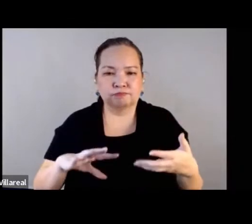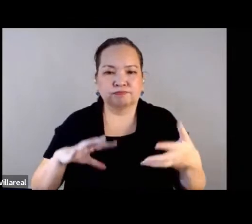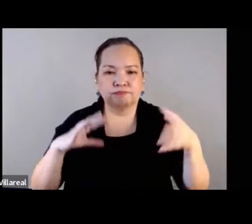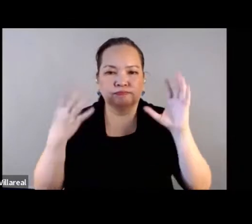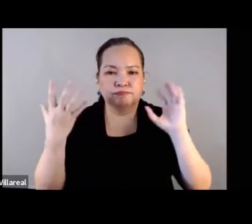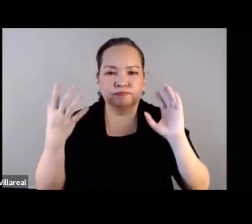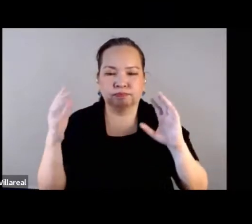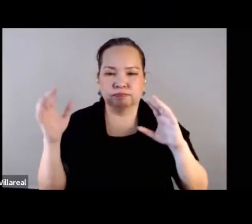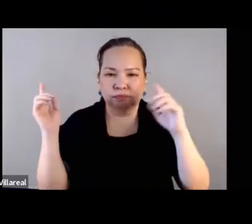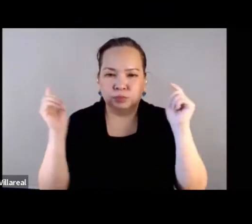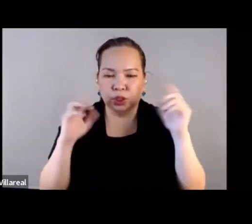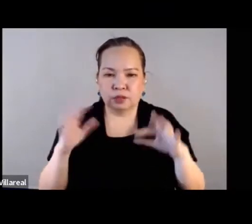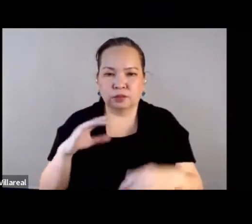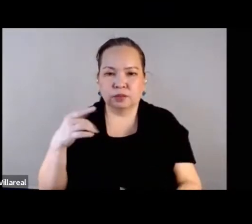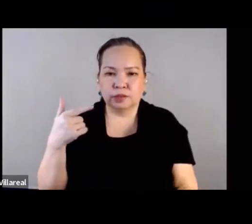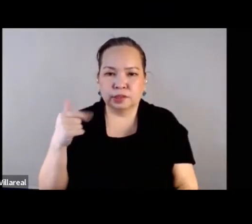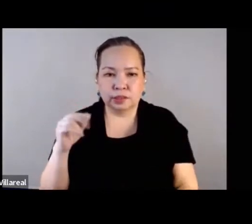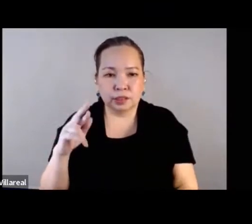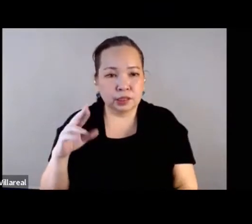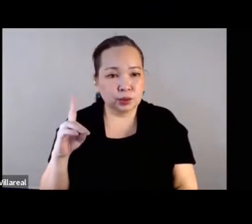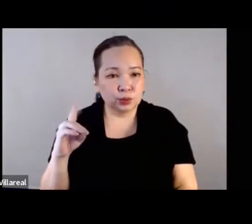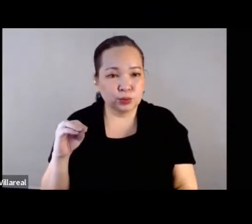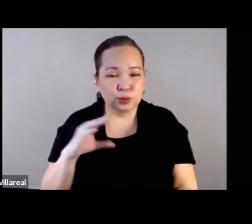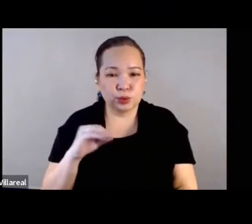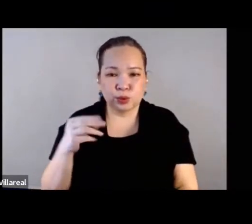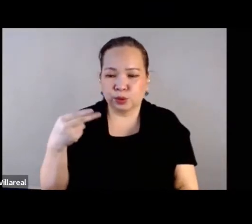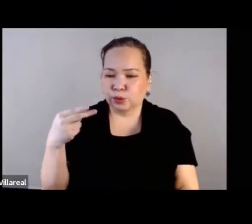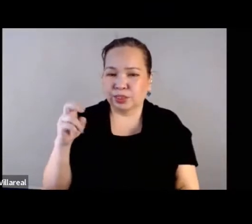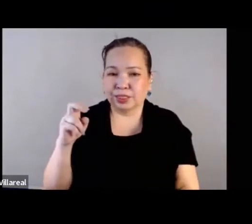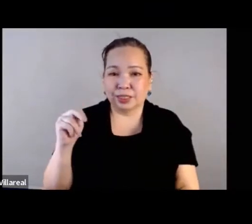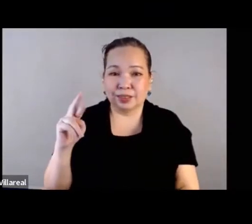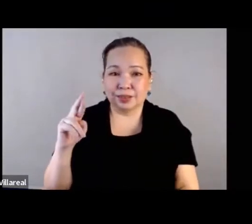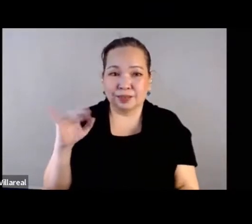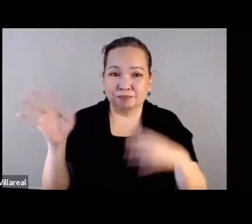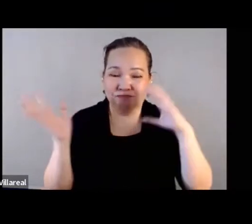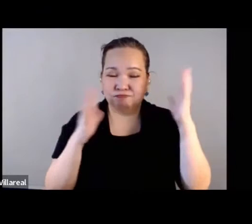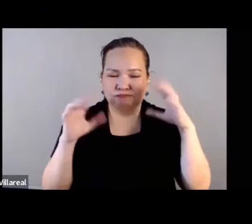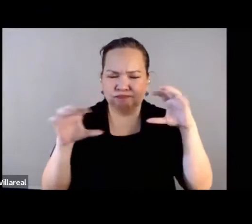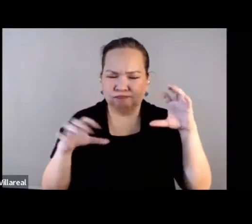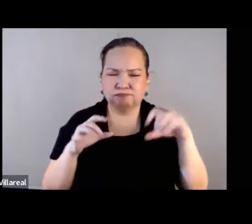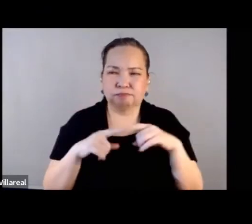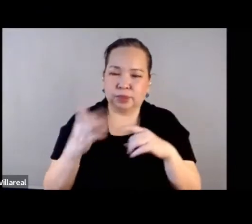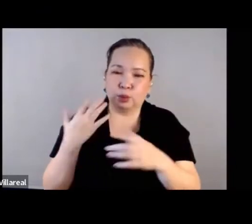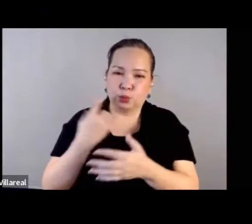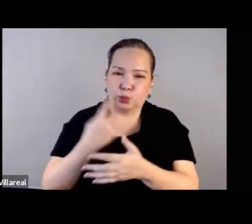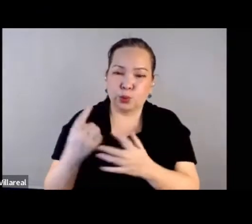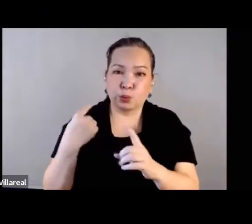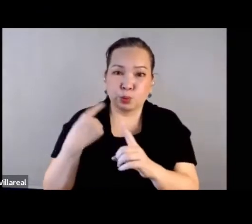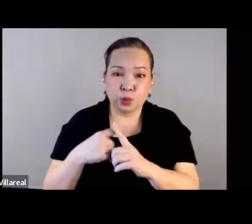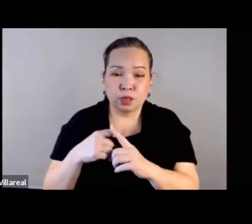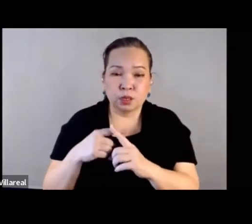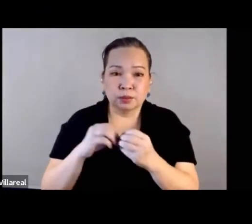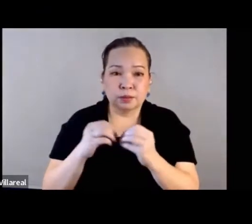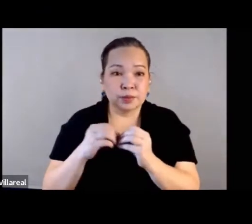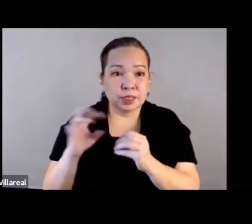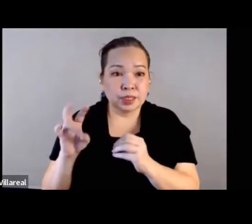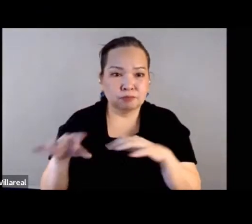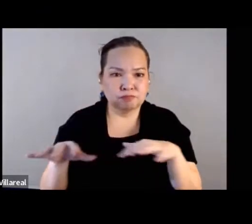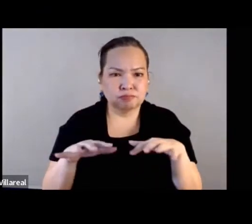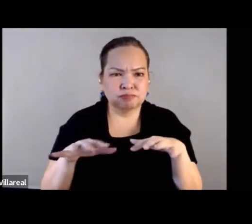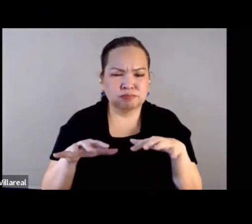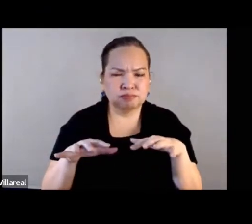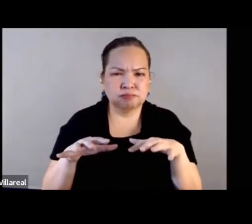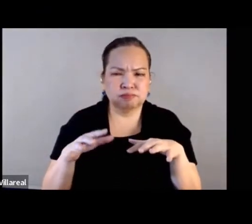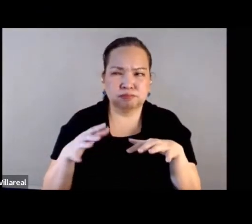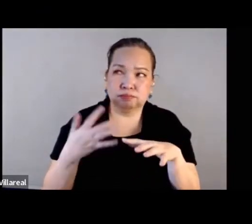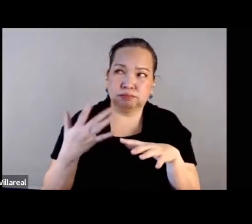Gardo and Henry just last week, as well as the magnitude 7 earthquake that shook the country about a